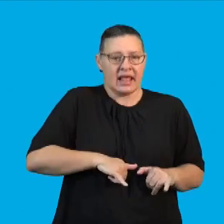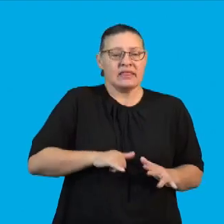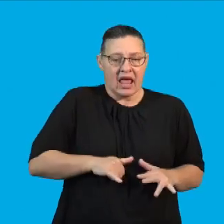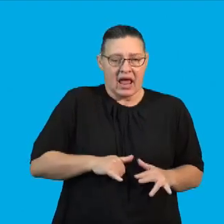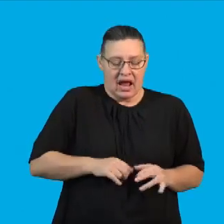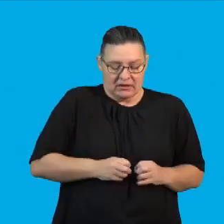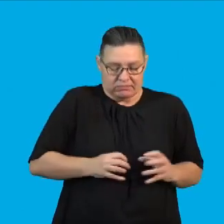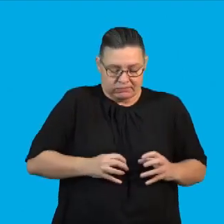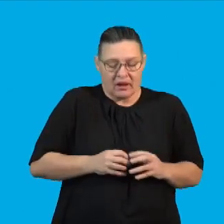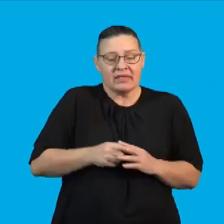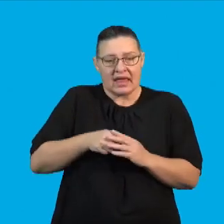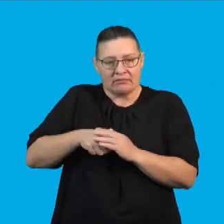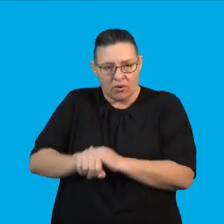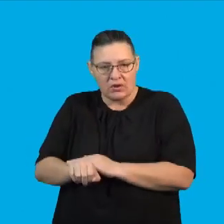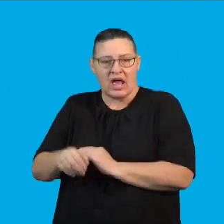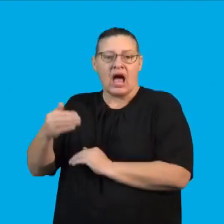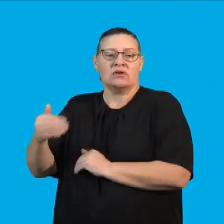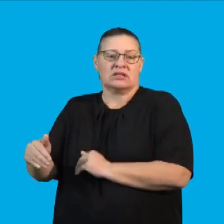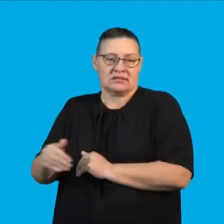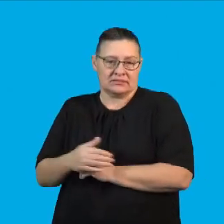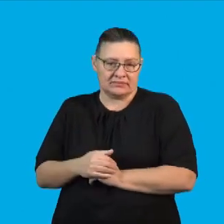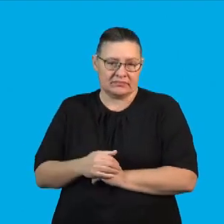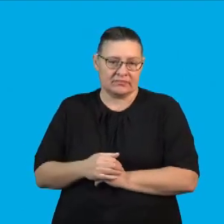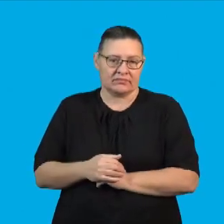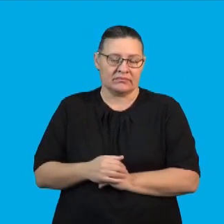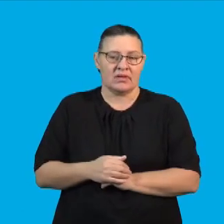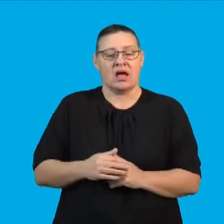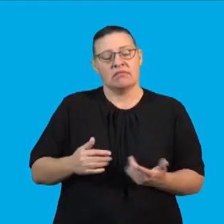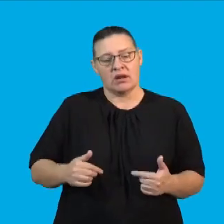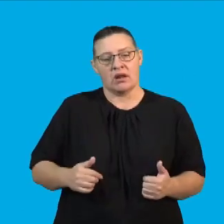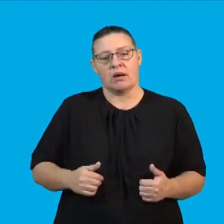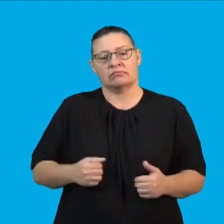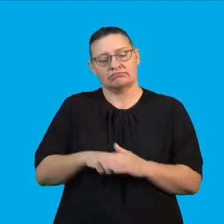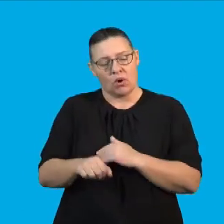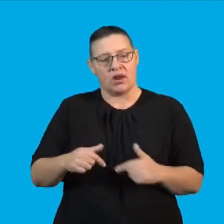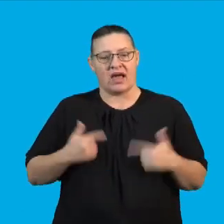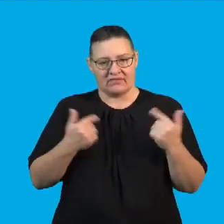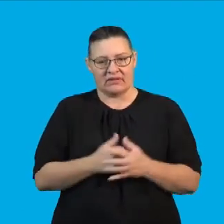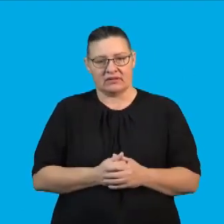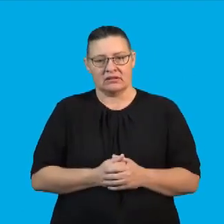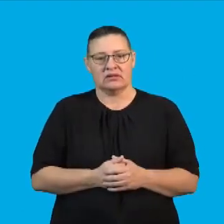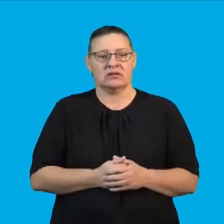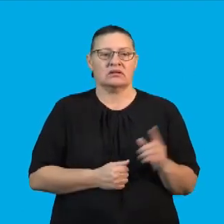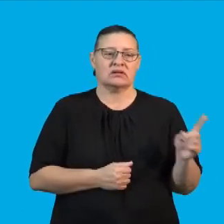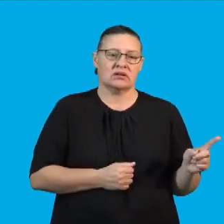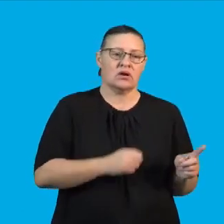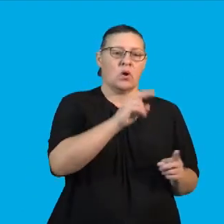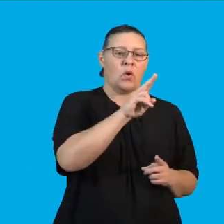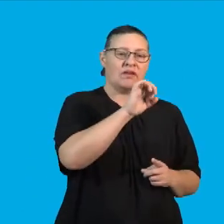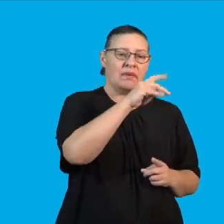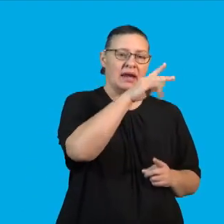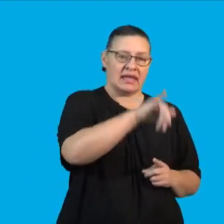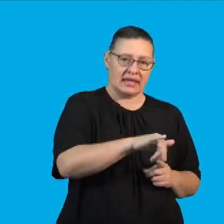born alive. So the difference between ovipary and ovovivipary is that ovipary, it's